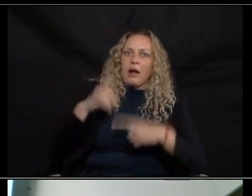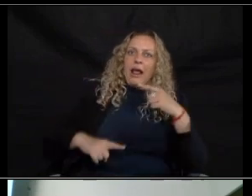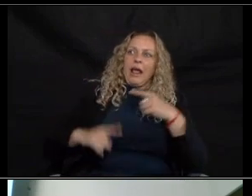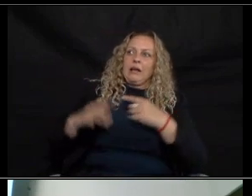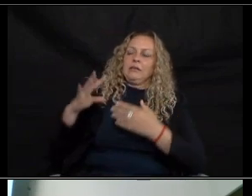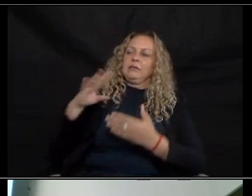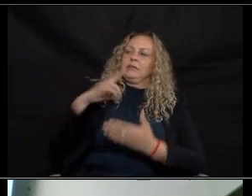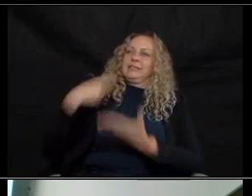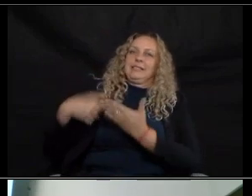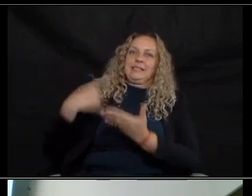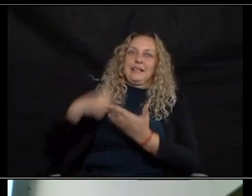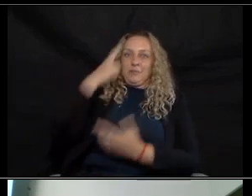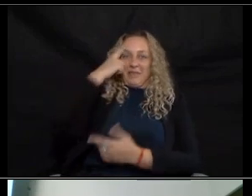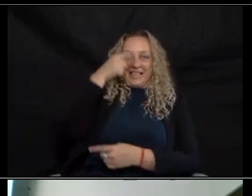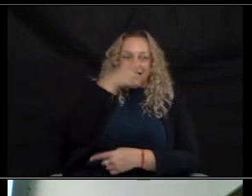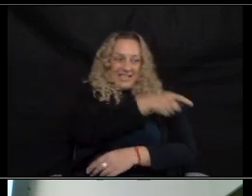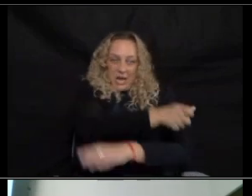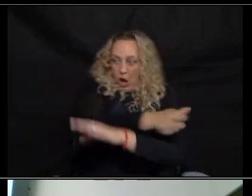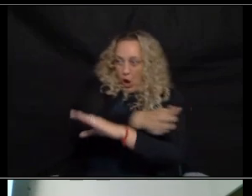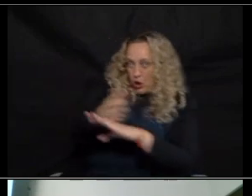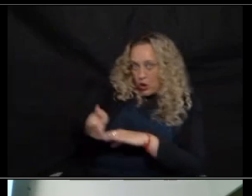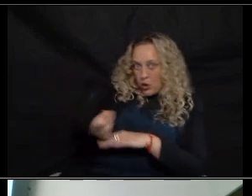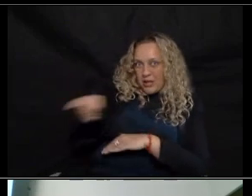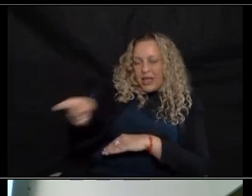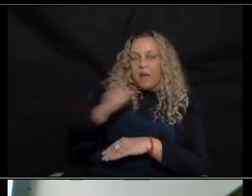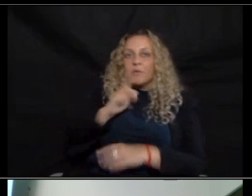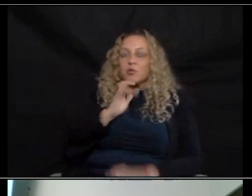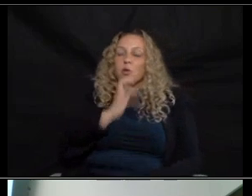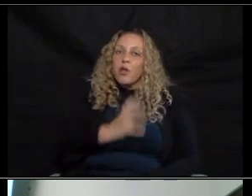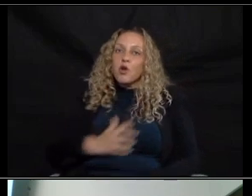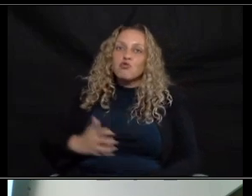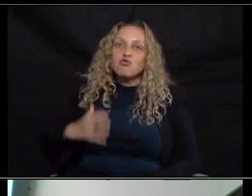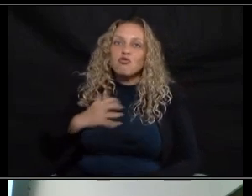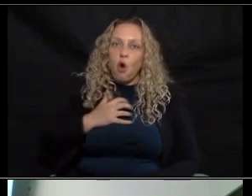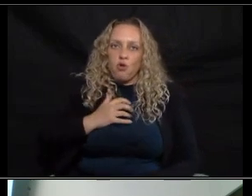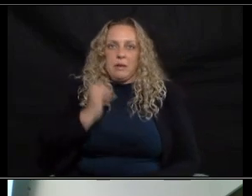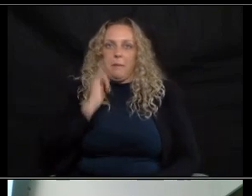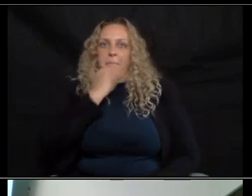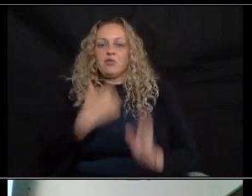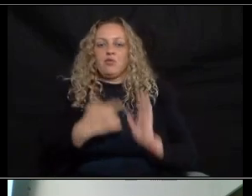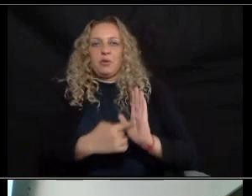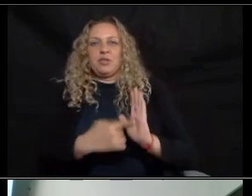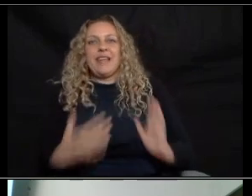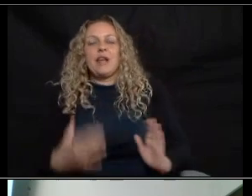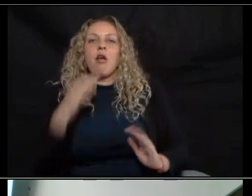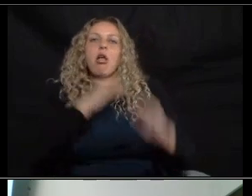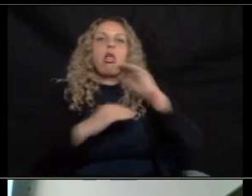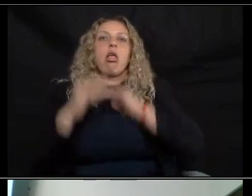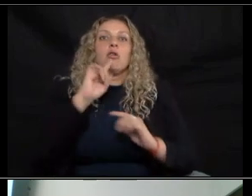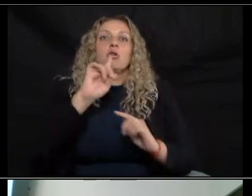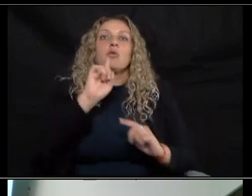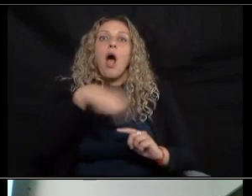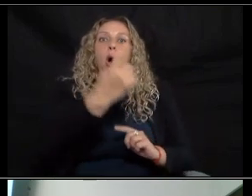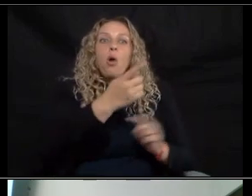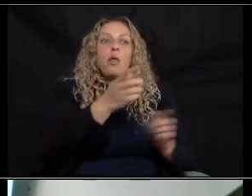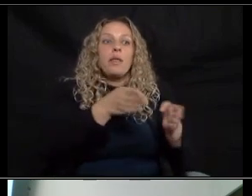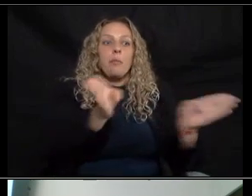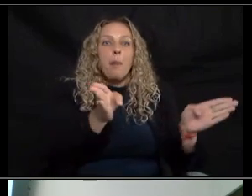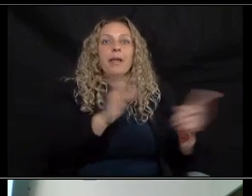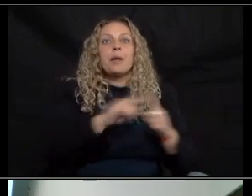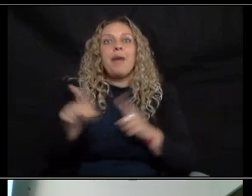publicly, because they've just been accused of some gross misrepresentations, not just to the public, but to us as an elected